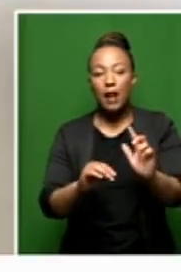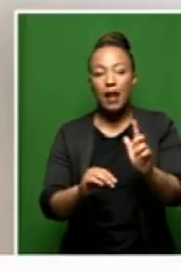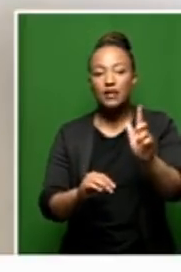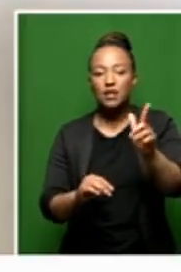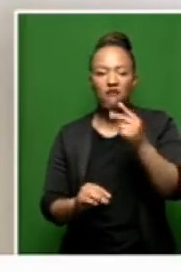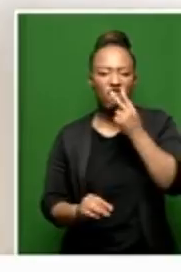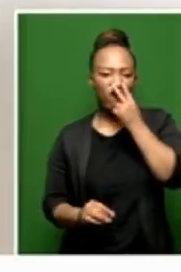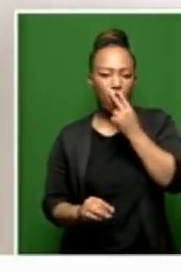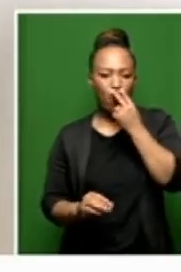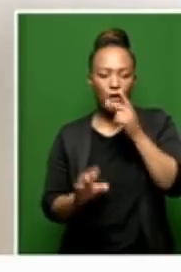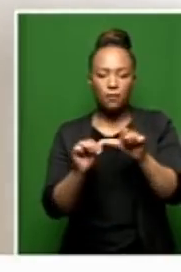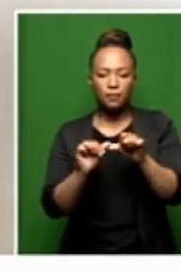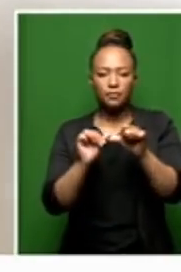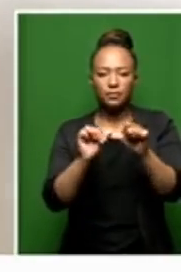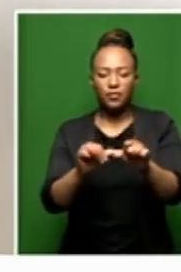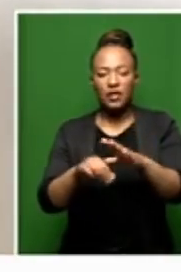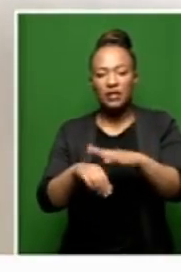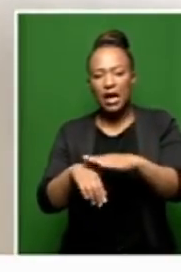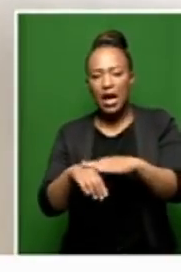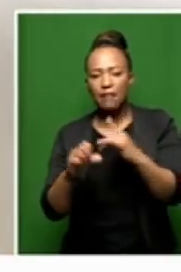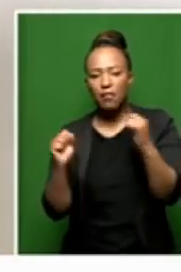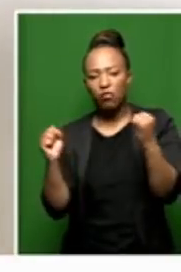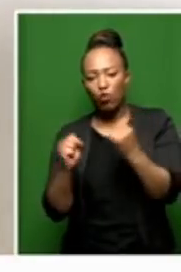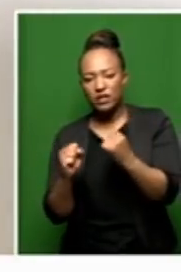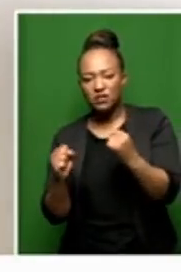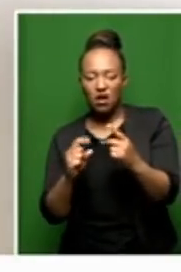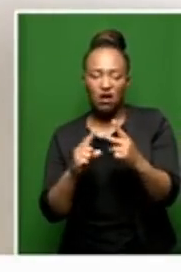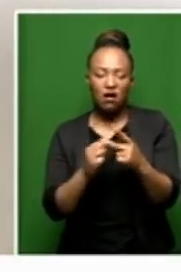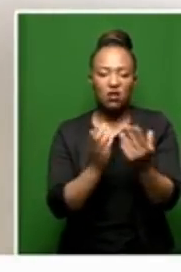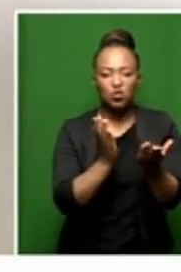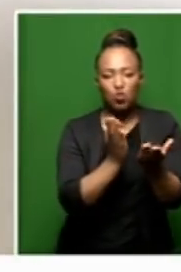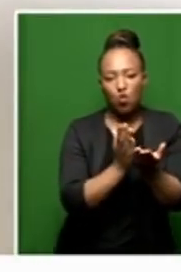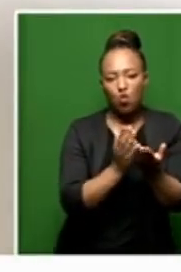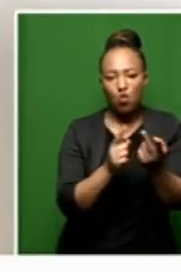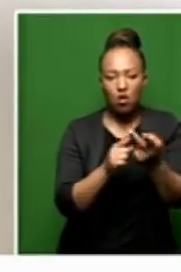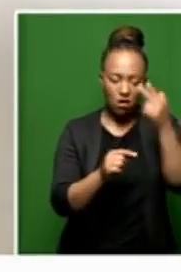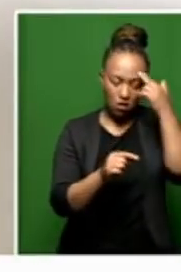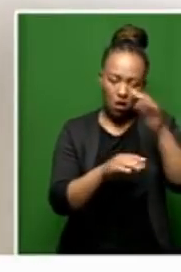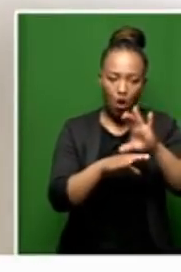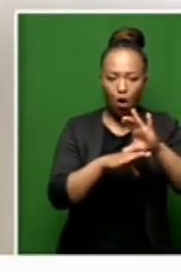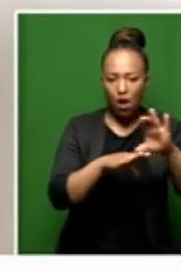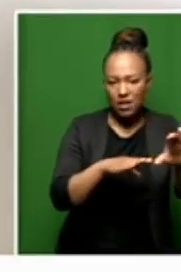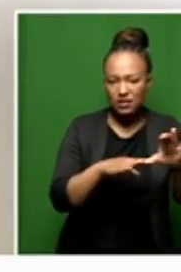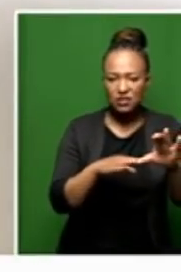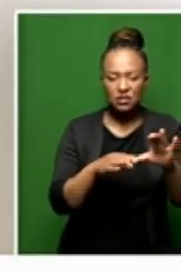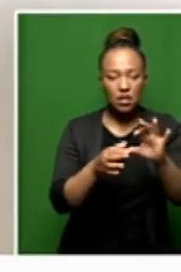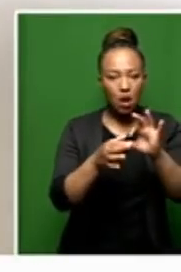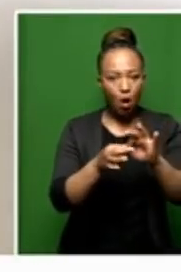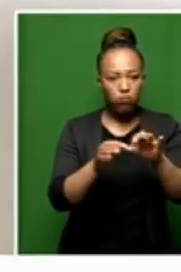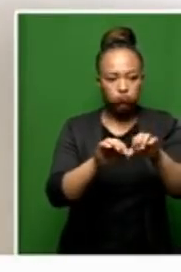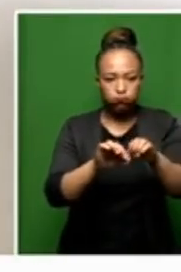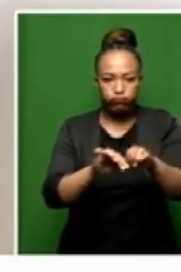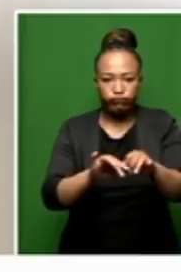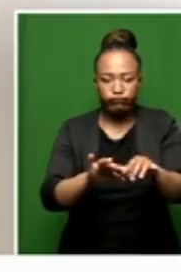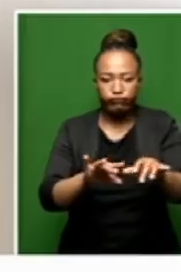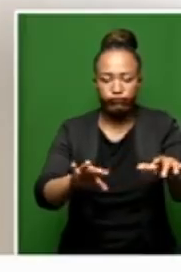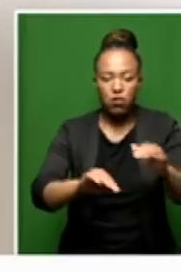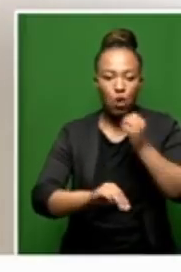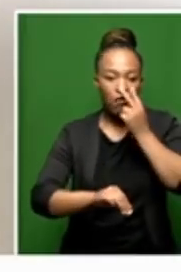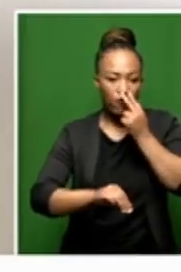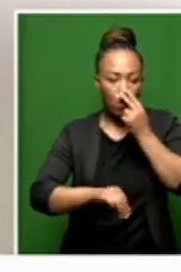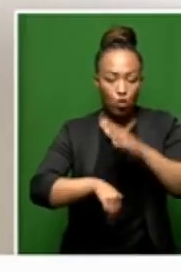virus, which happens in a season, spreads to schools, colleges, and comes to homes and spreads very rapidly when the flu season